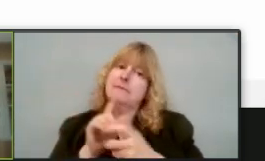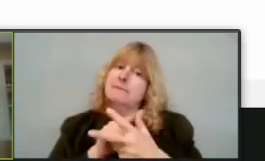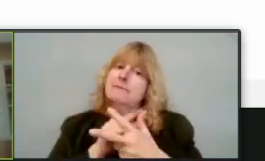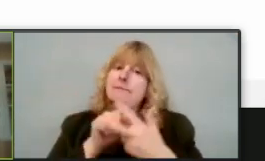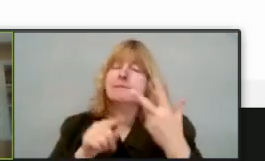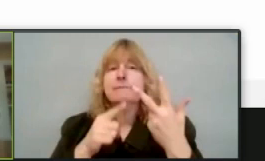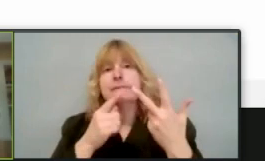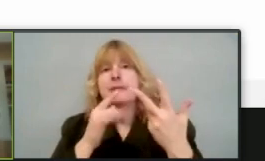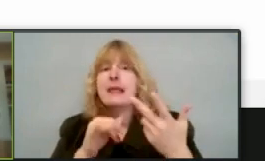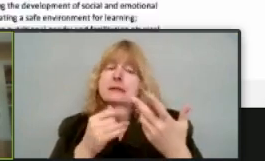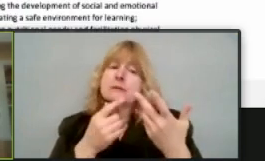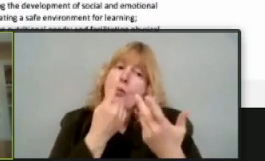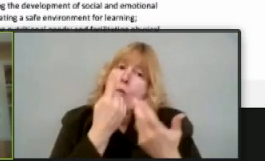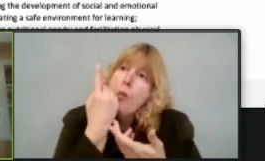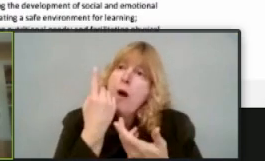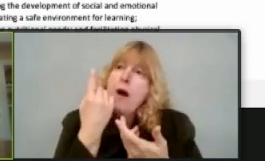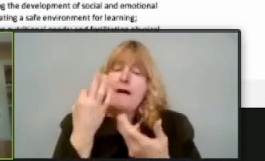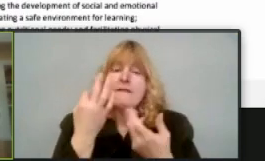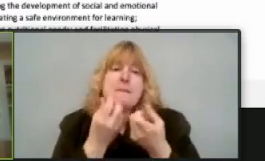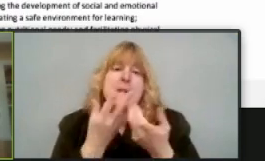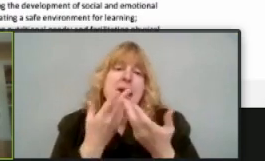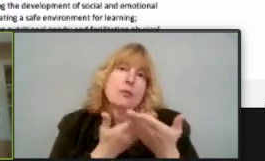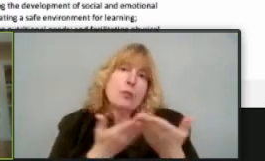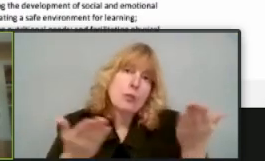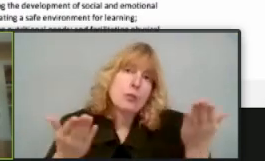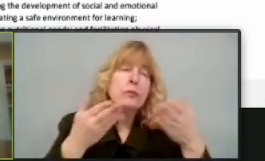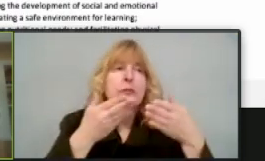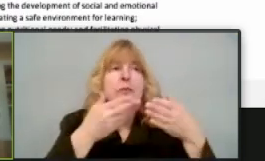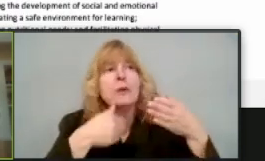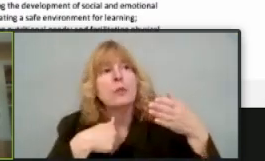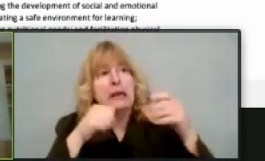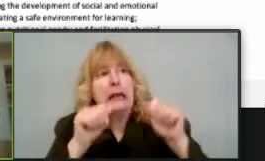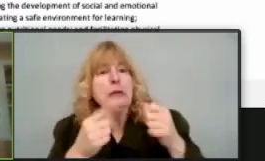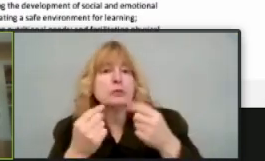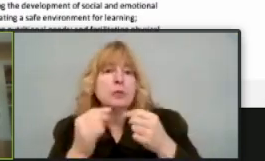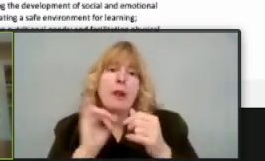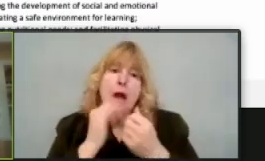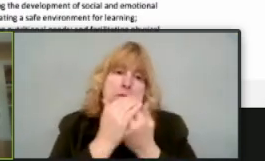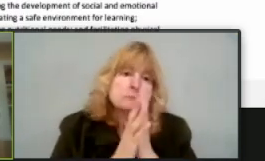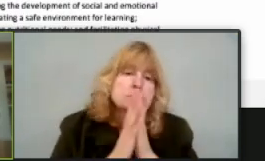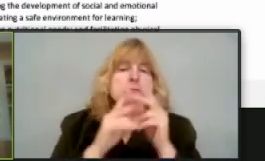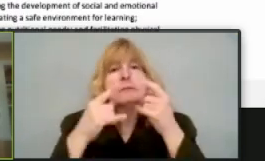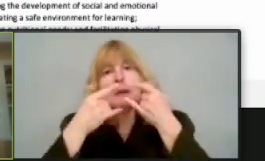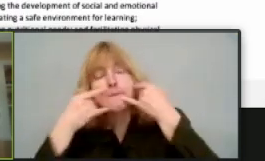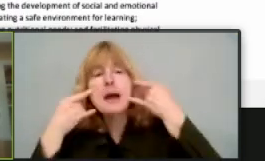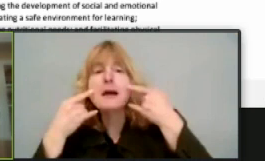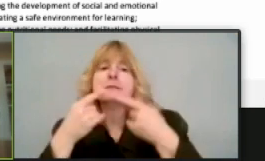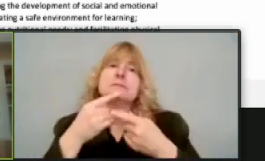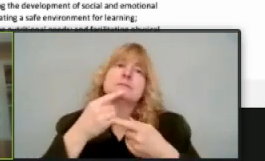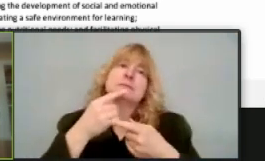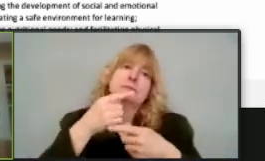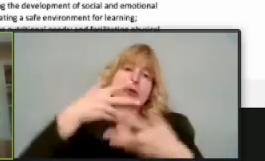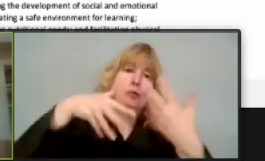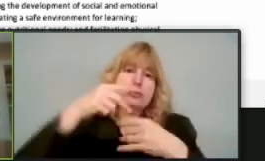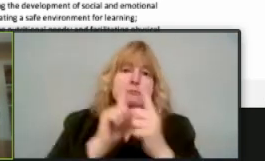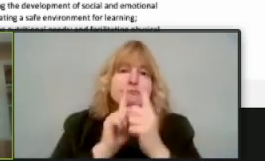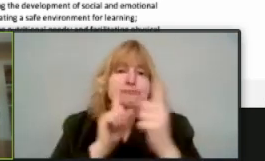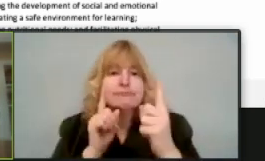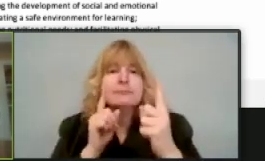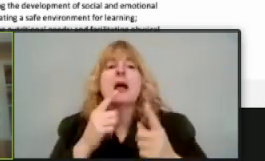slide, please. And I wanted to share a couple of our frequently asked questions. I'm not going to go through all of